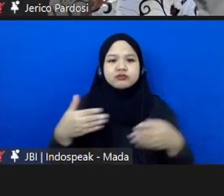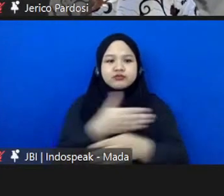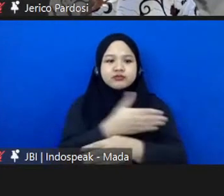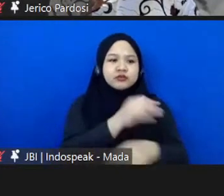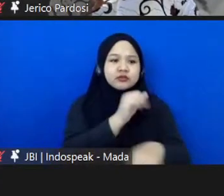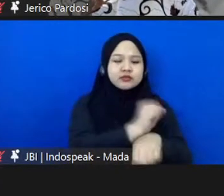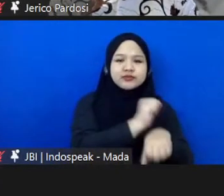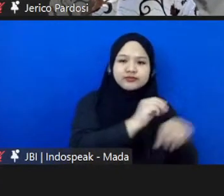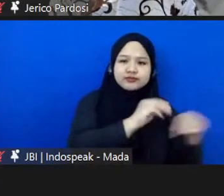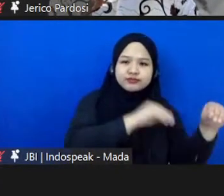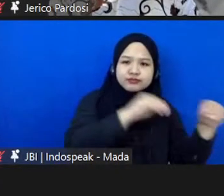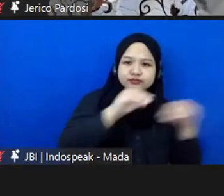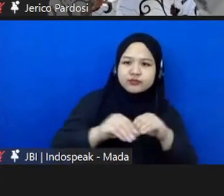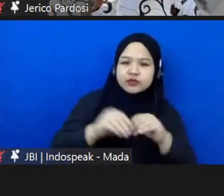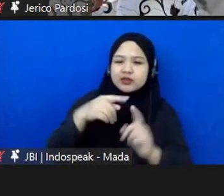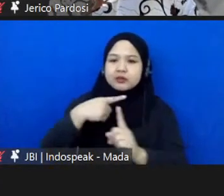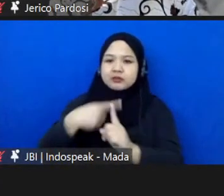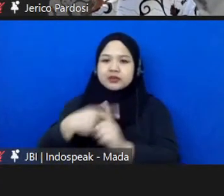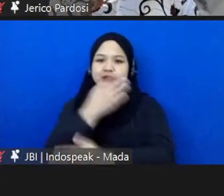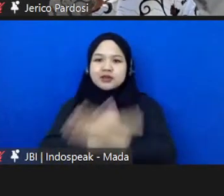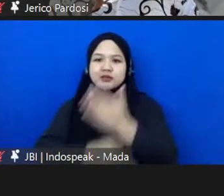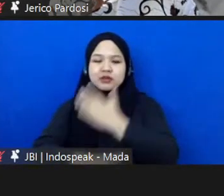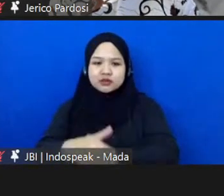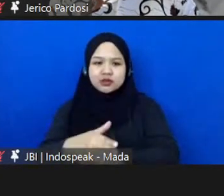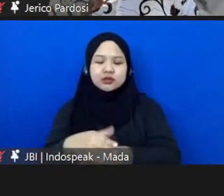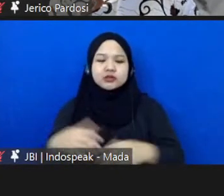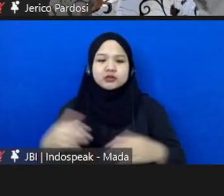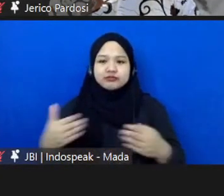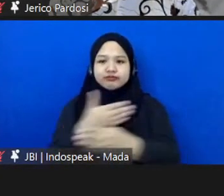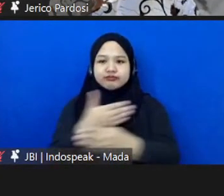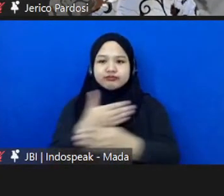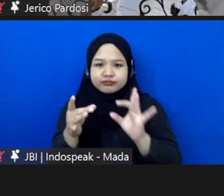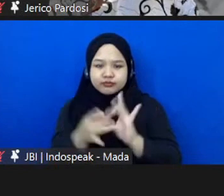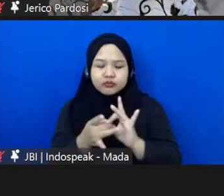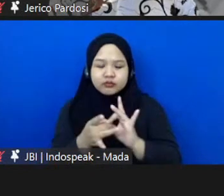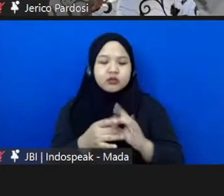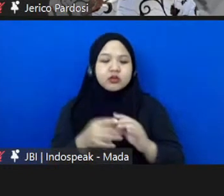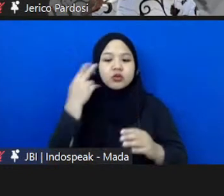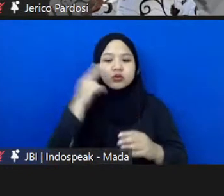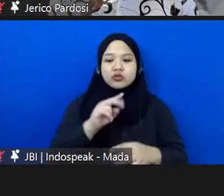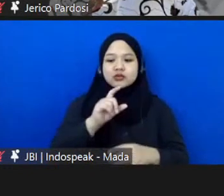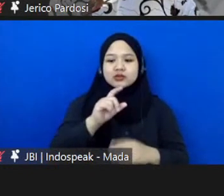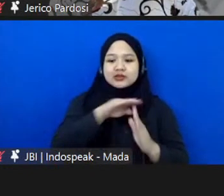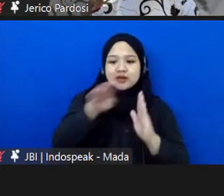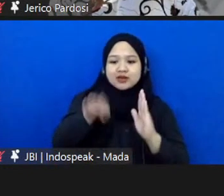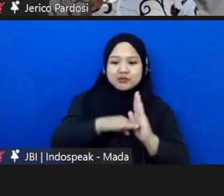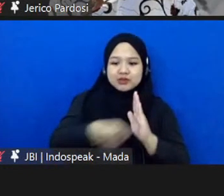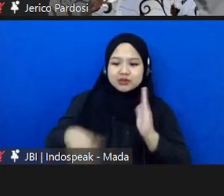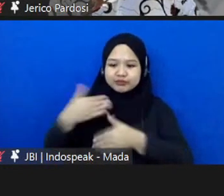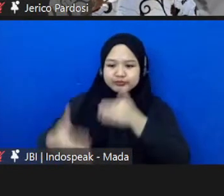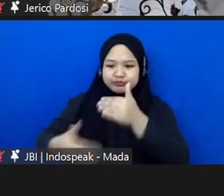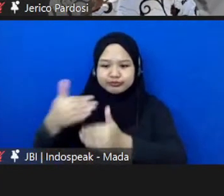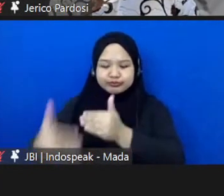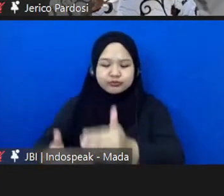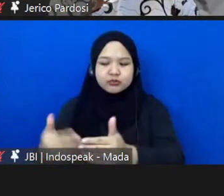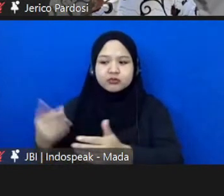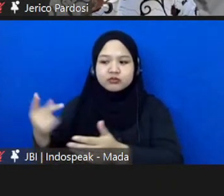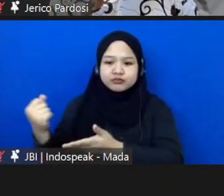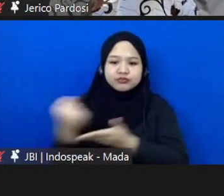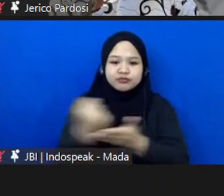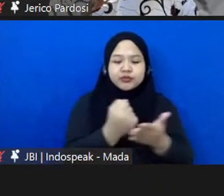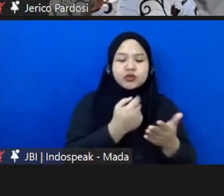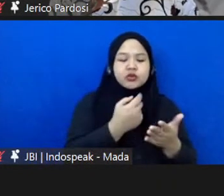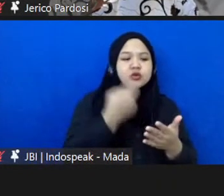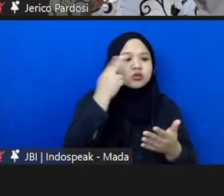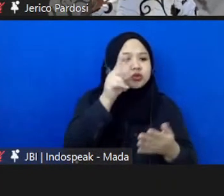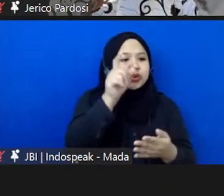and disability in the framework CRPD implementation. Several interesting findings regarding the rights of